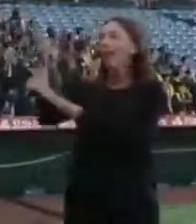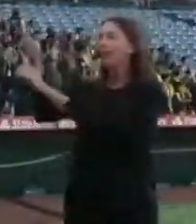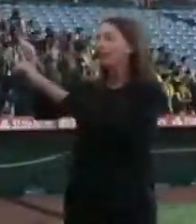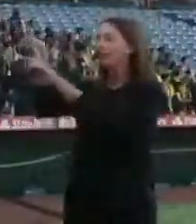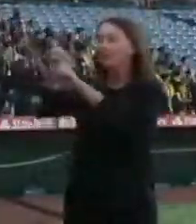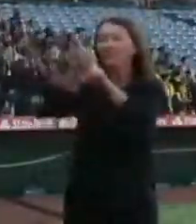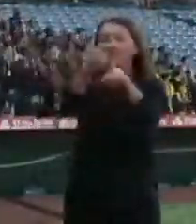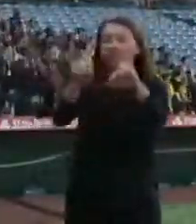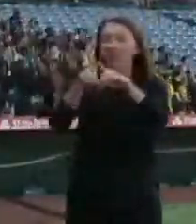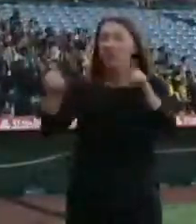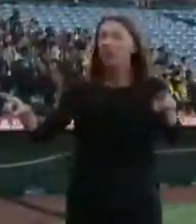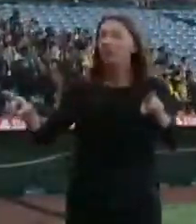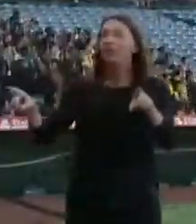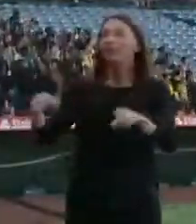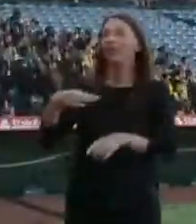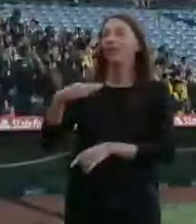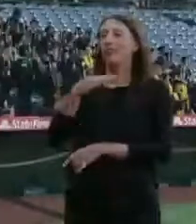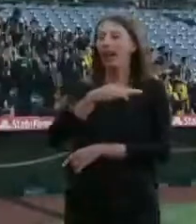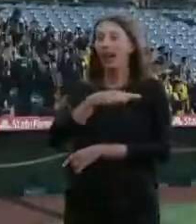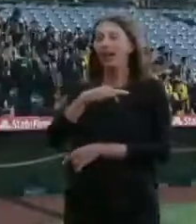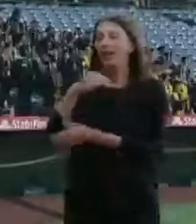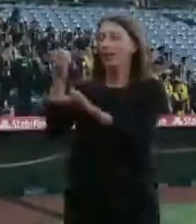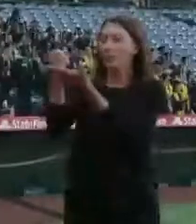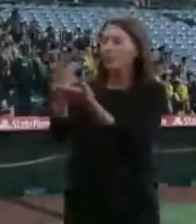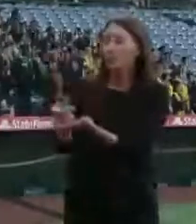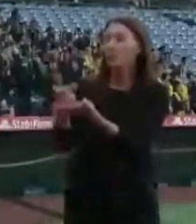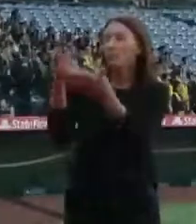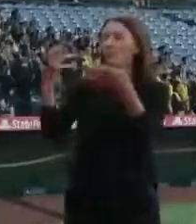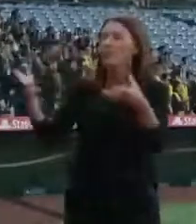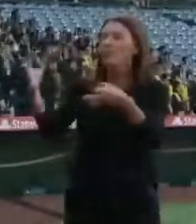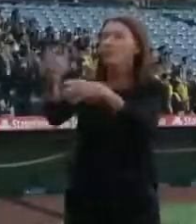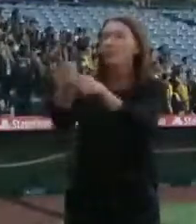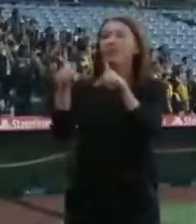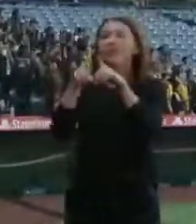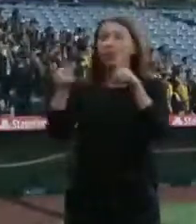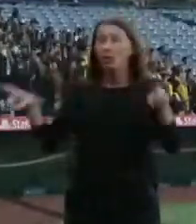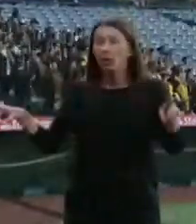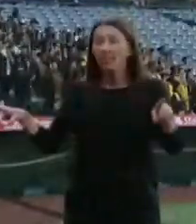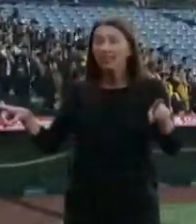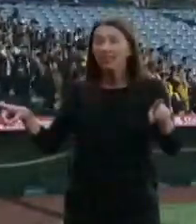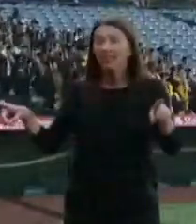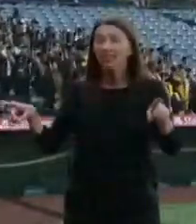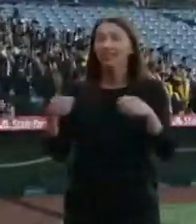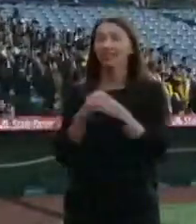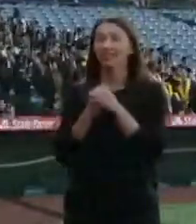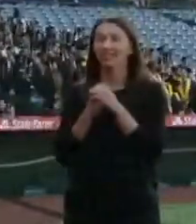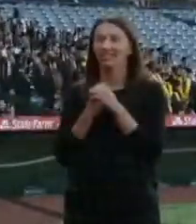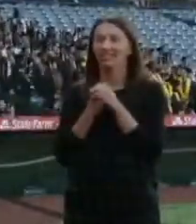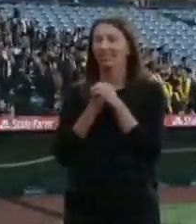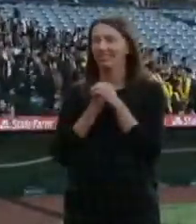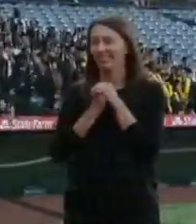have been approved by the faculty to receive their degrees.